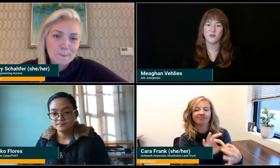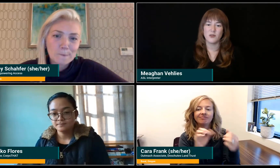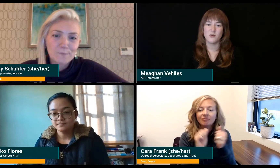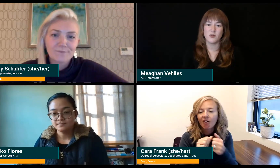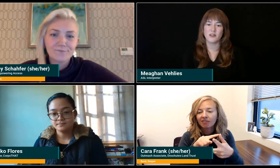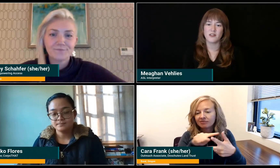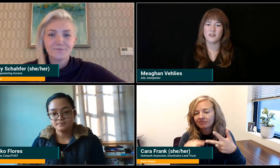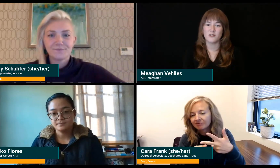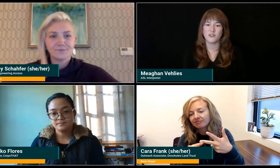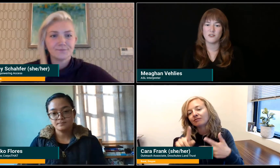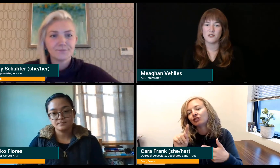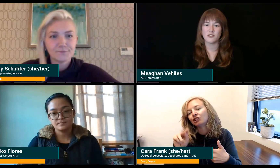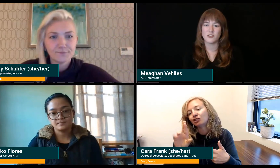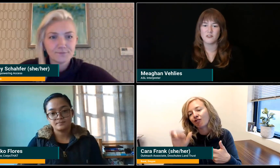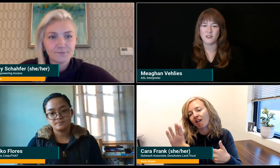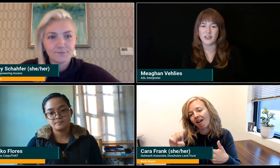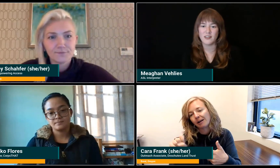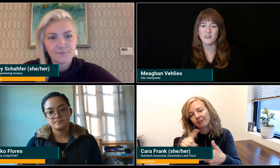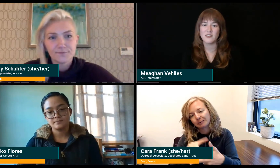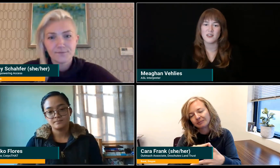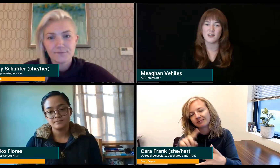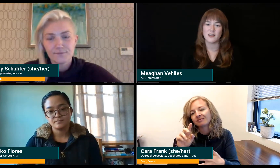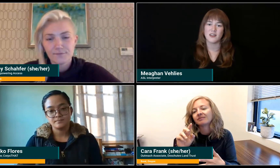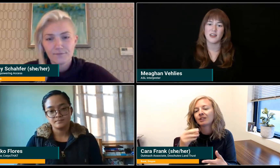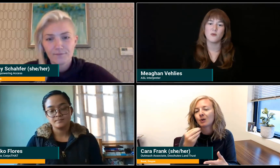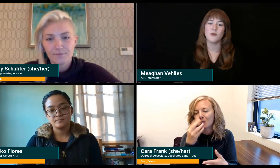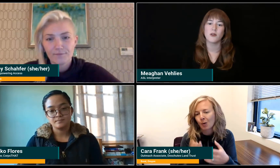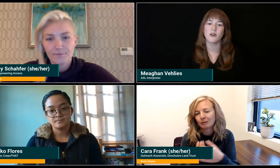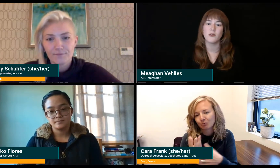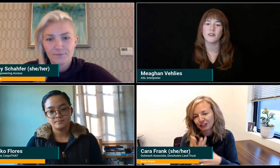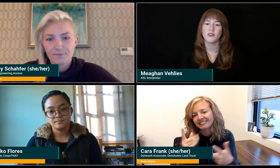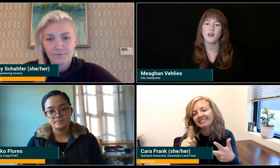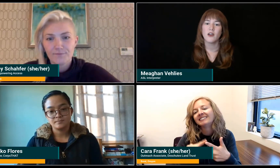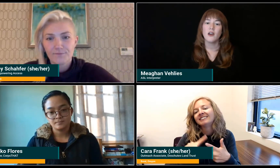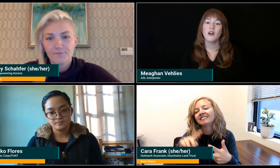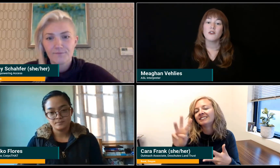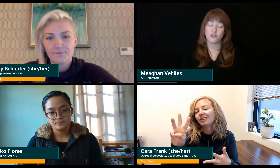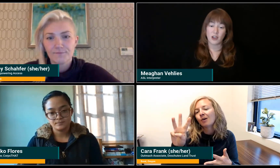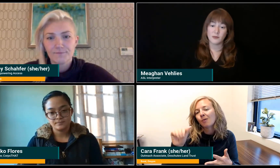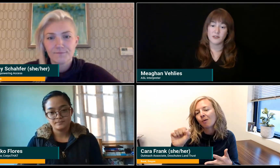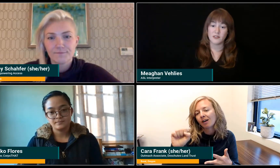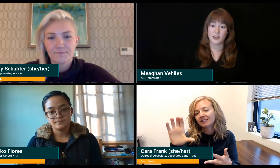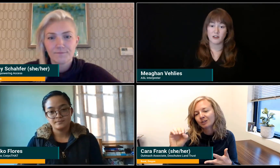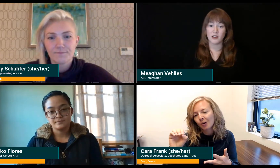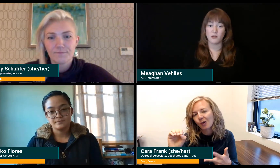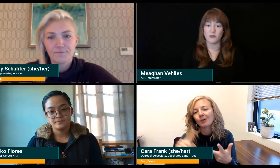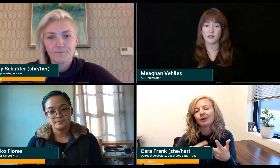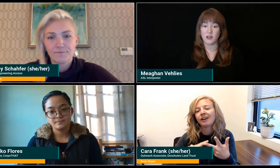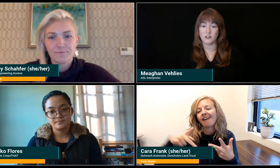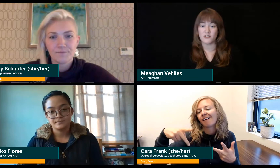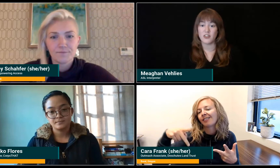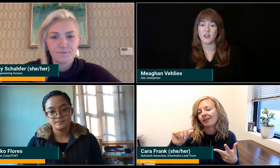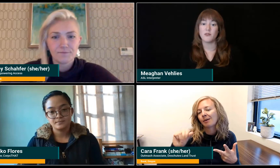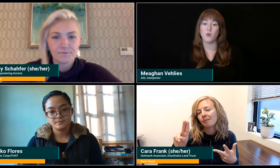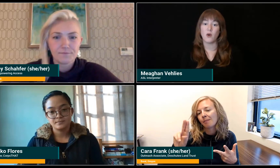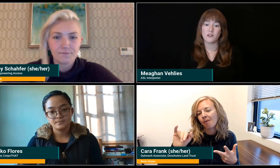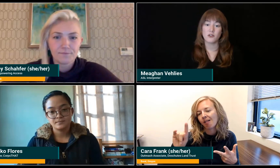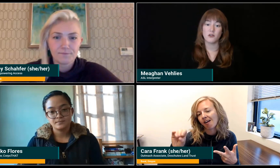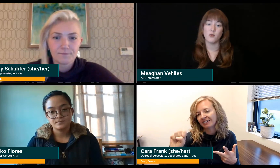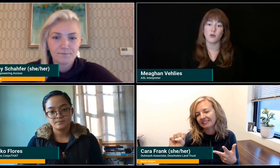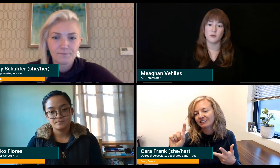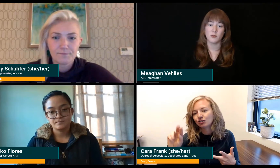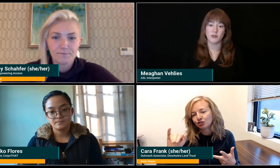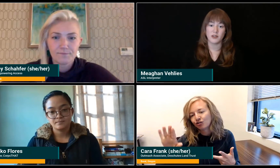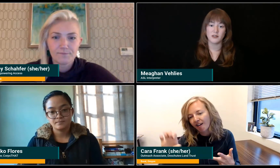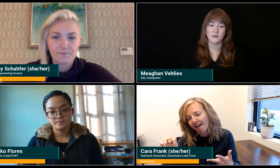and we work to conserve the land, and we work with the tribes in this area. I want to acknowledge them: the